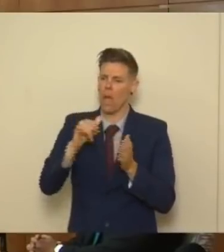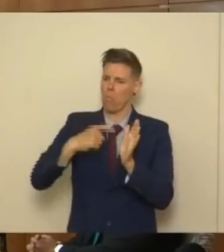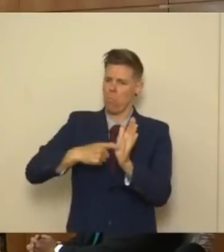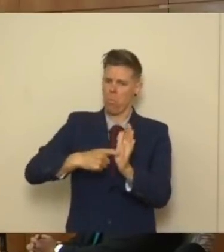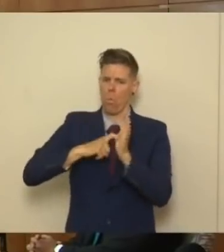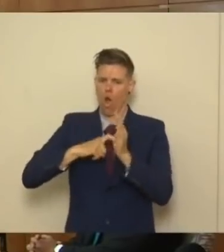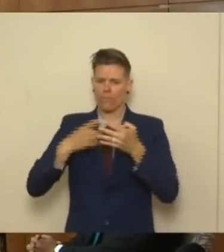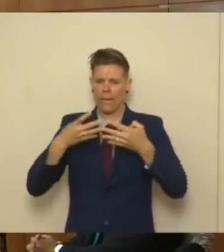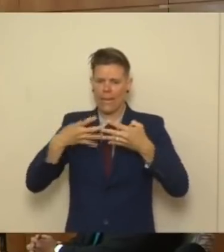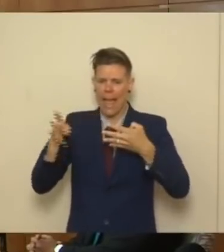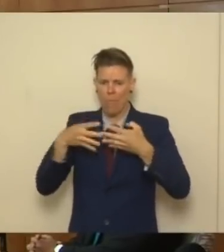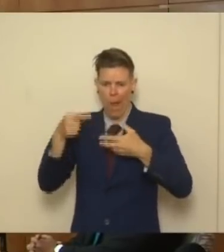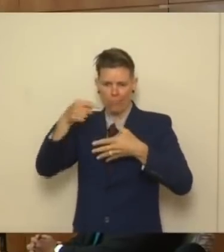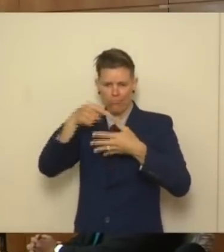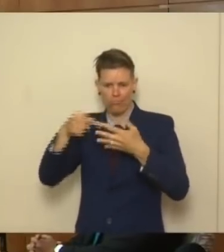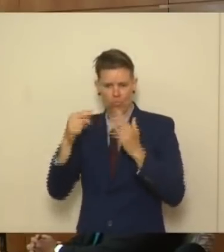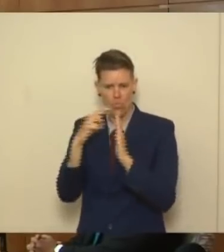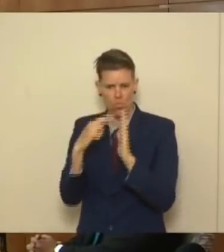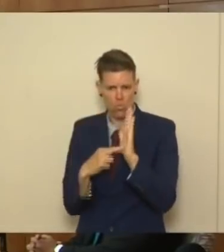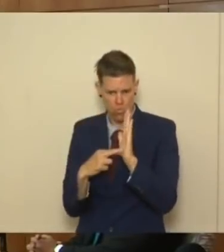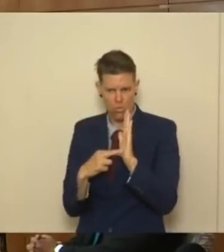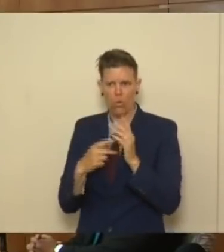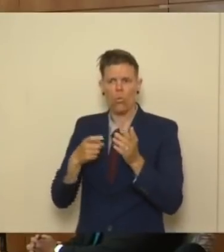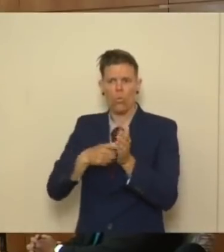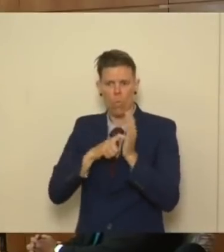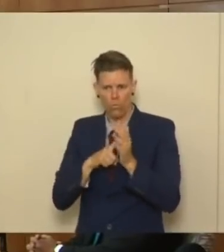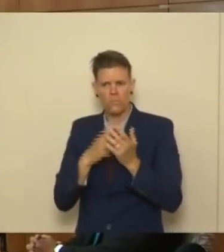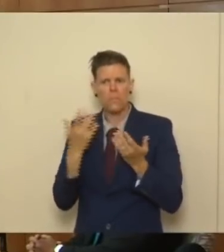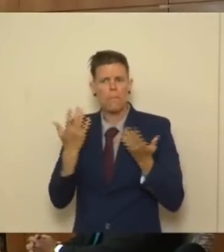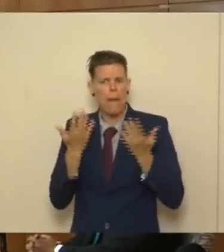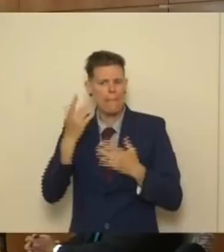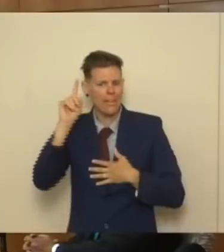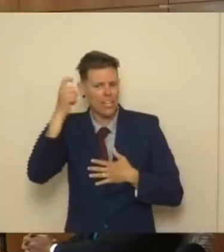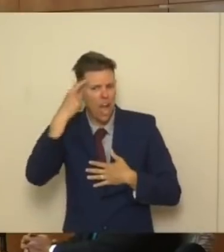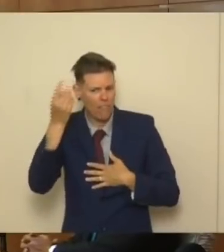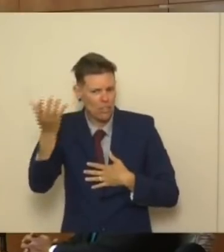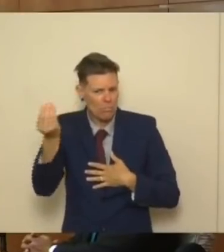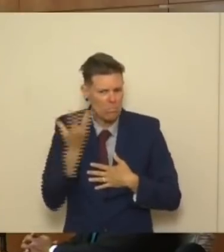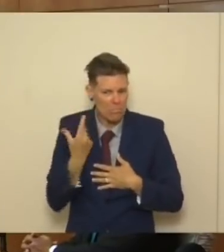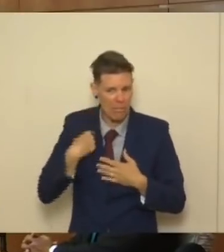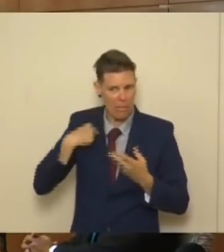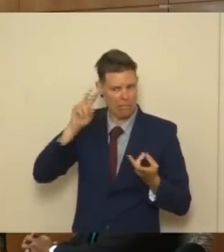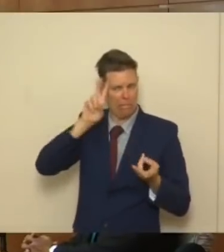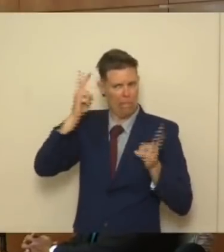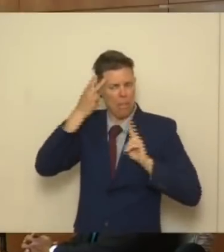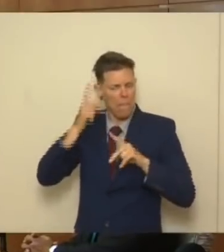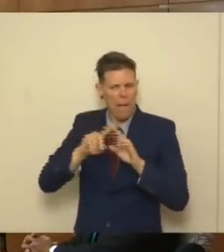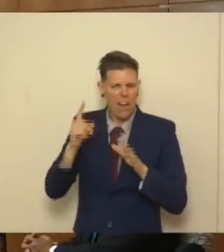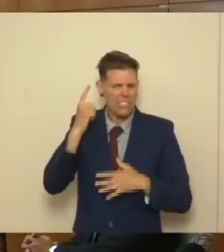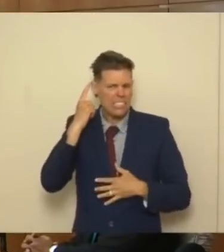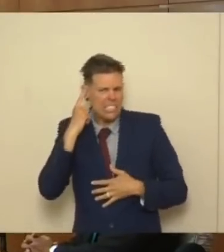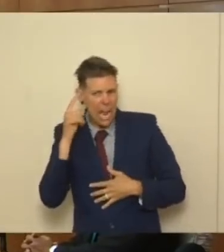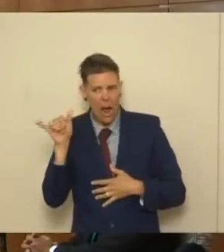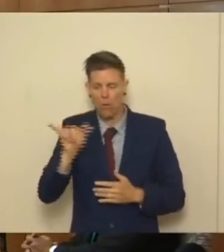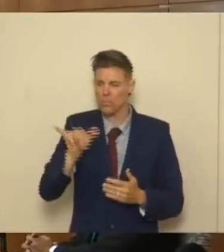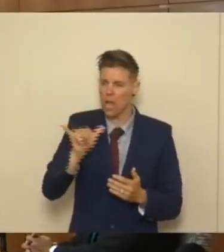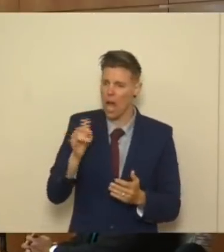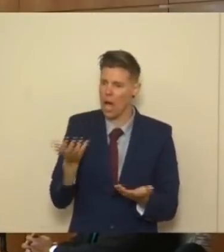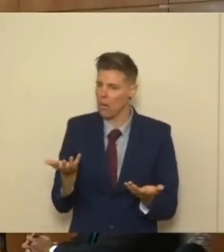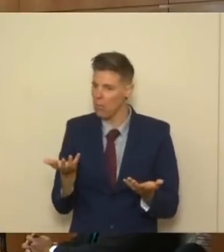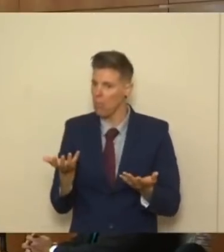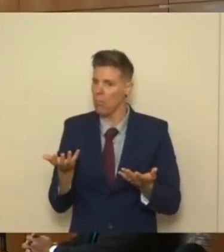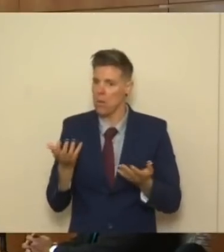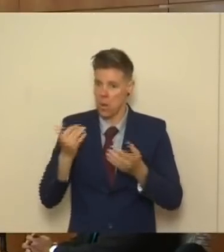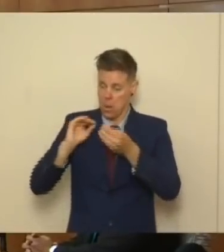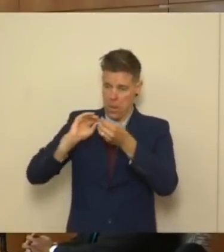have been misunderstanding, but it sounded as though there is the possibility of not opening schools if things are not going well. I just wondered if there's